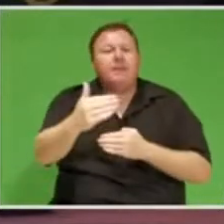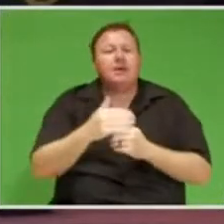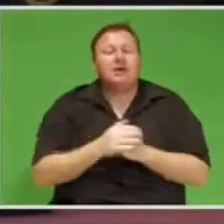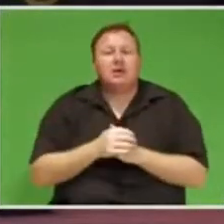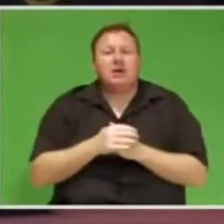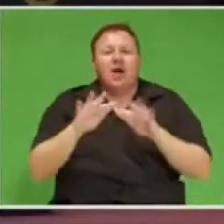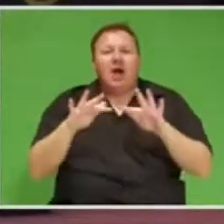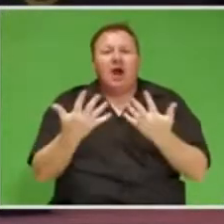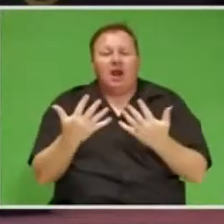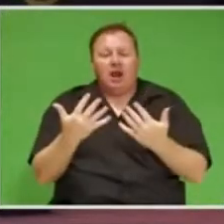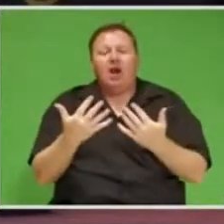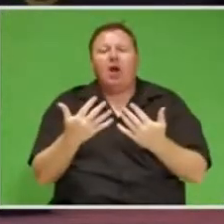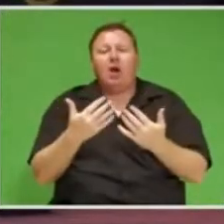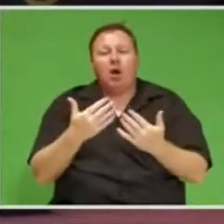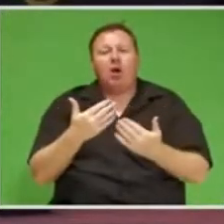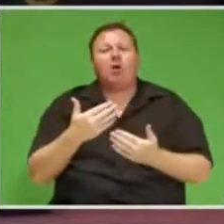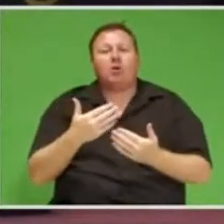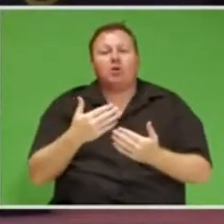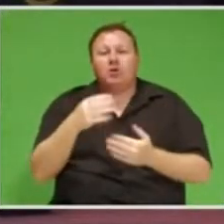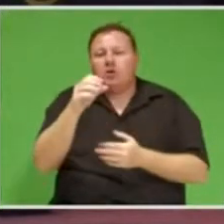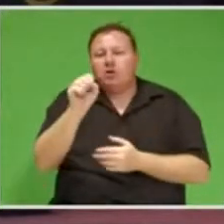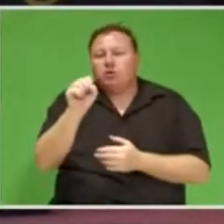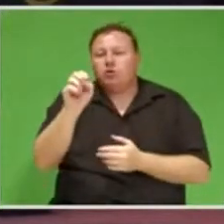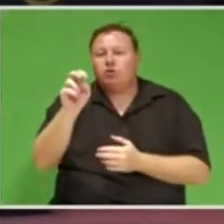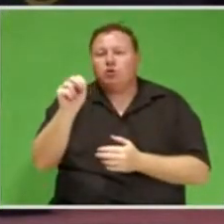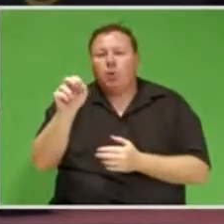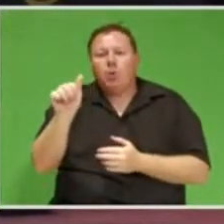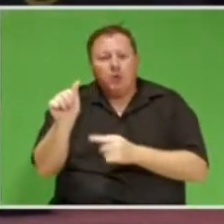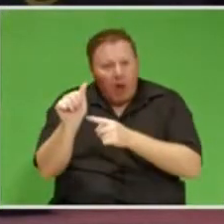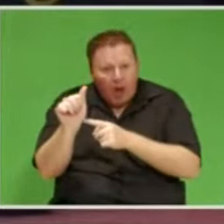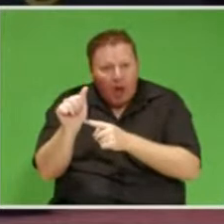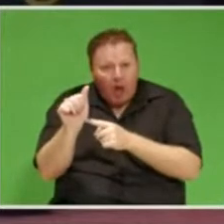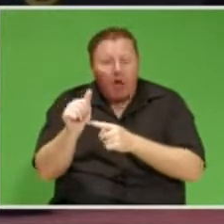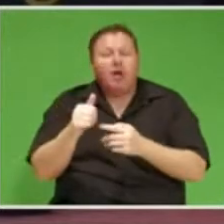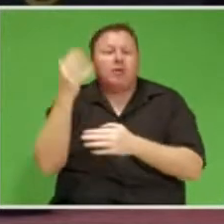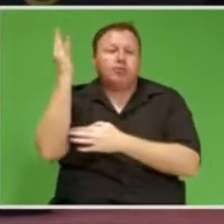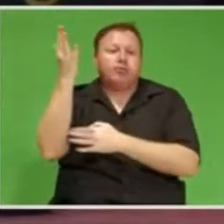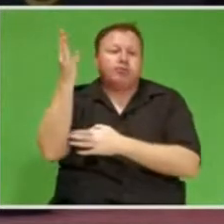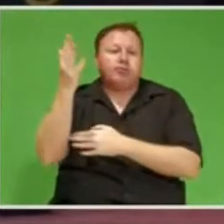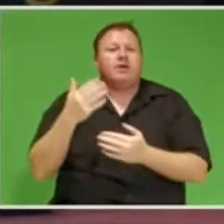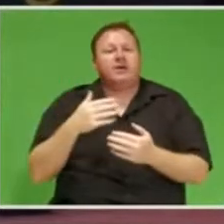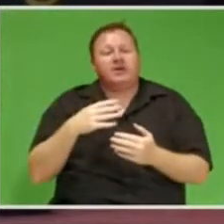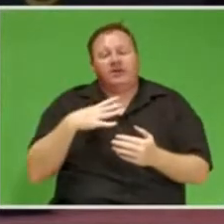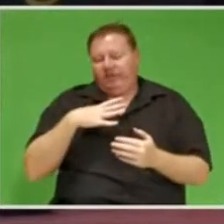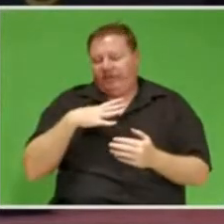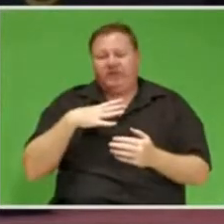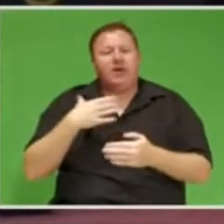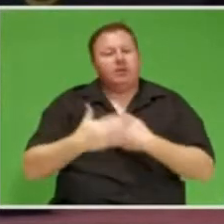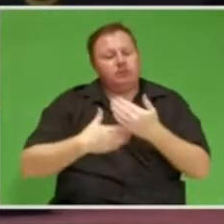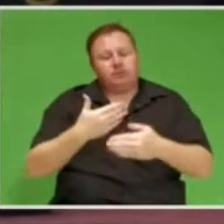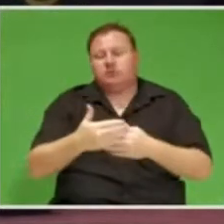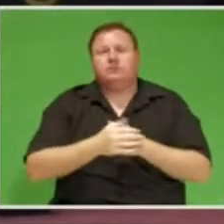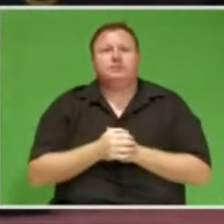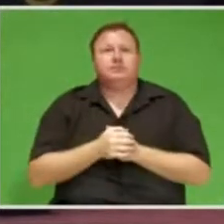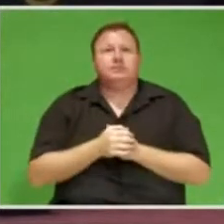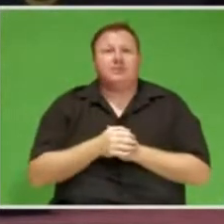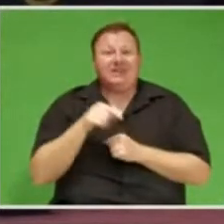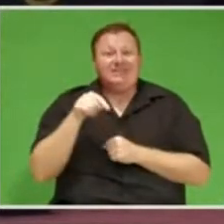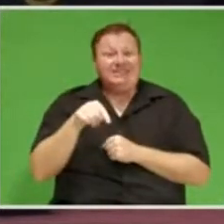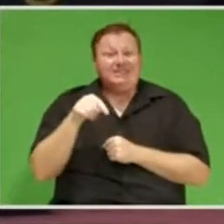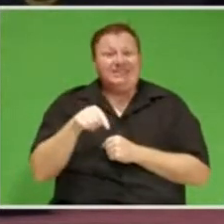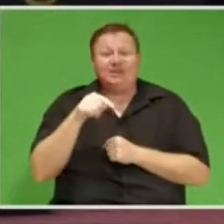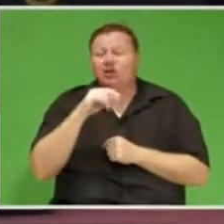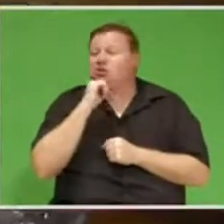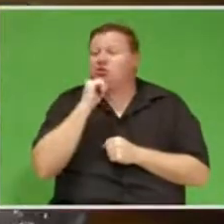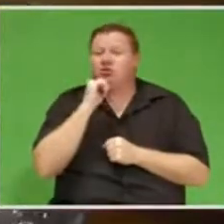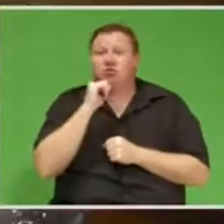proceed and deliver the State of the Nation address. This session has not been convened